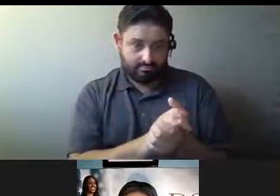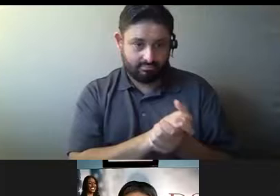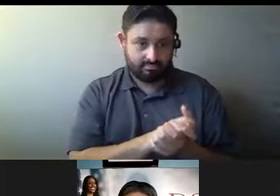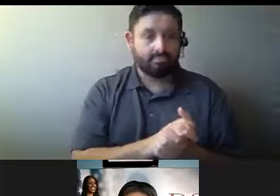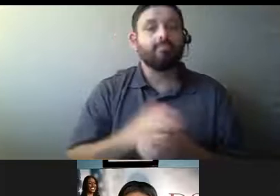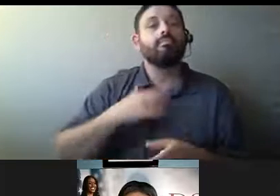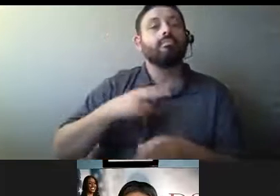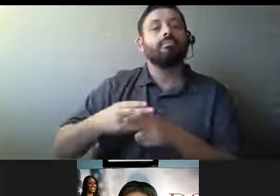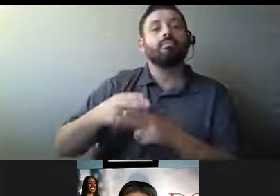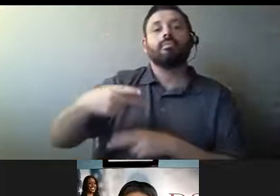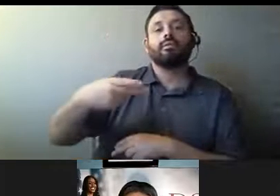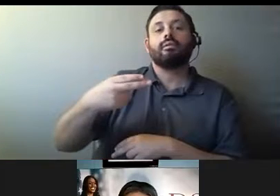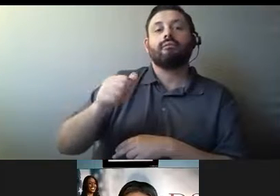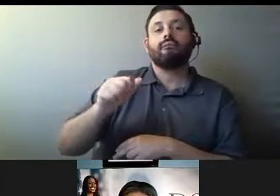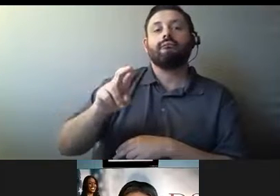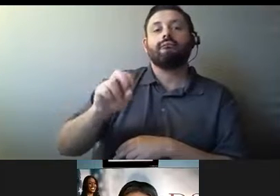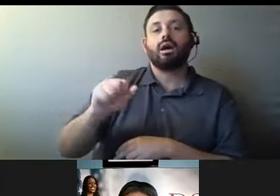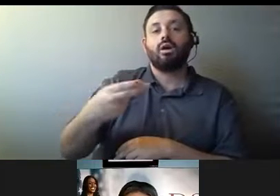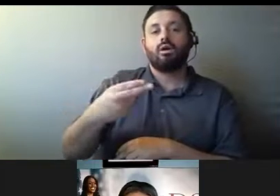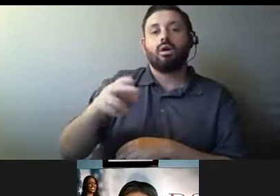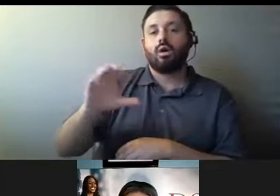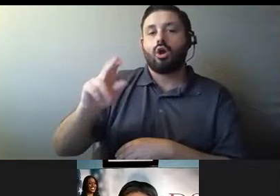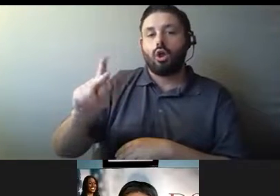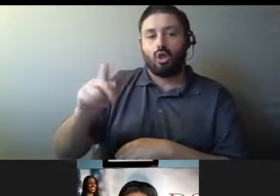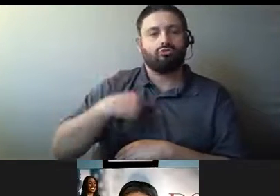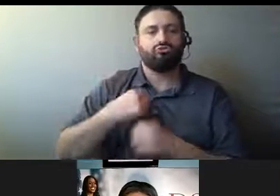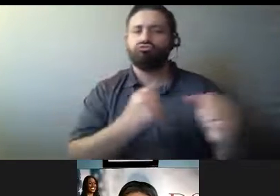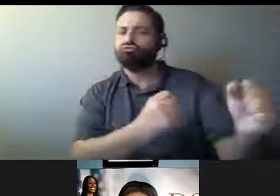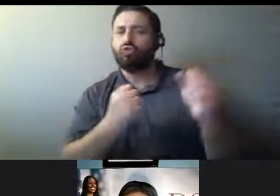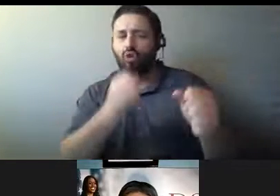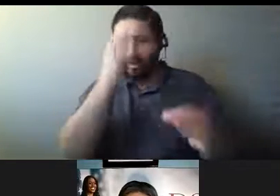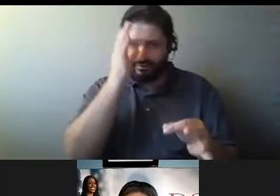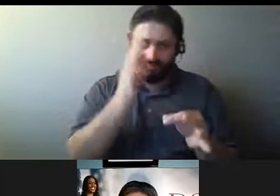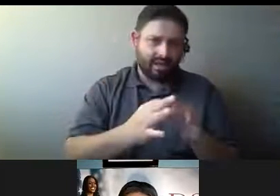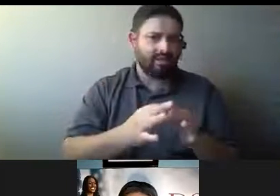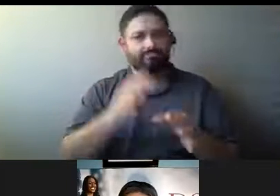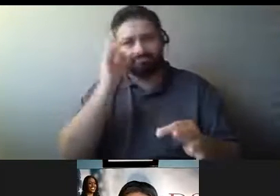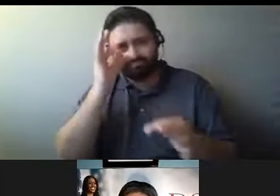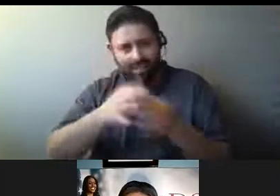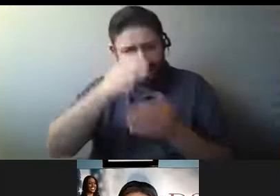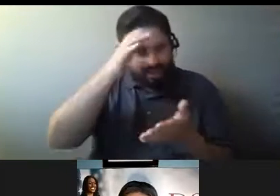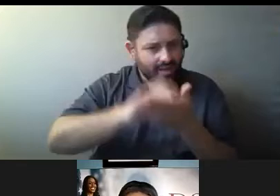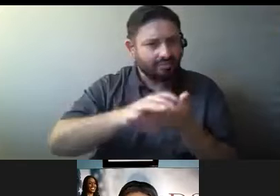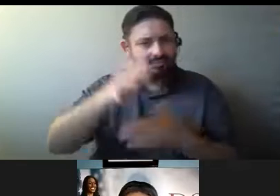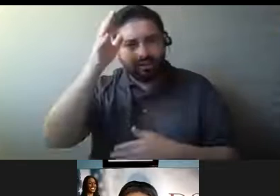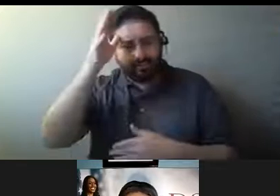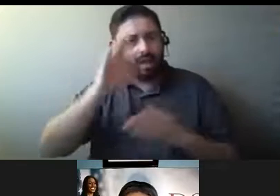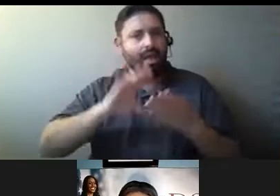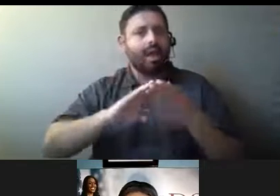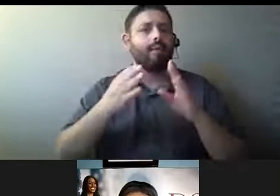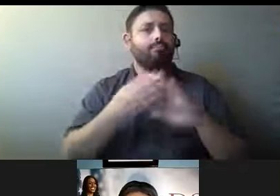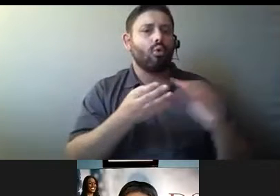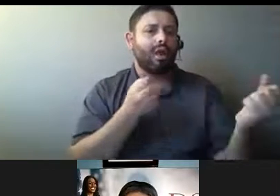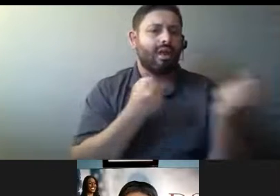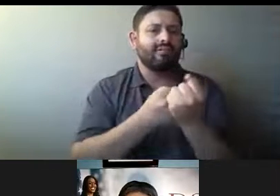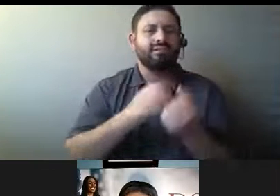My name is Pharaoh Clark. I'm a man of strong faith, a devoted husband and father, a community advocate, and a civil rights leader.